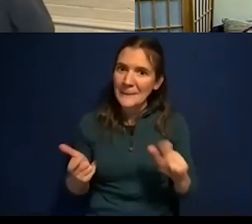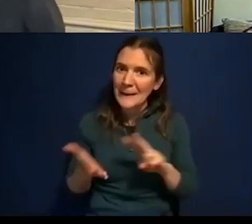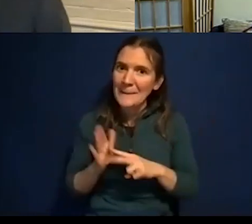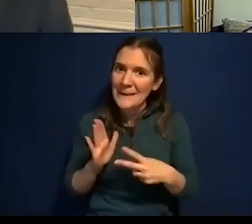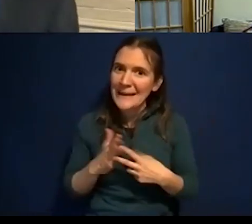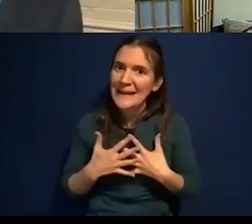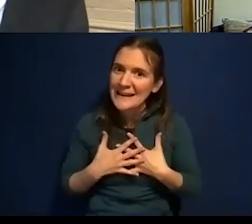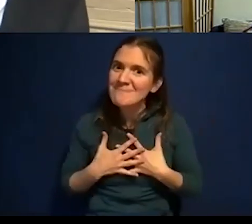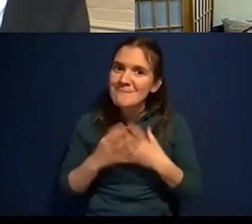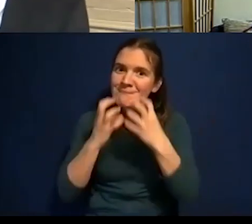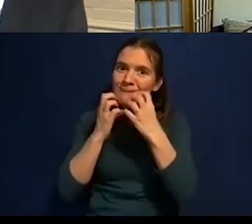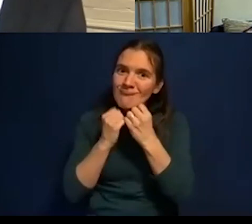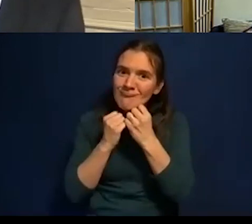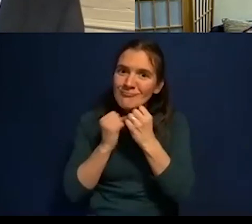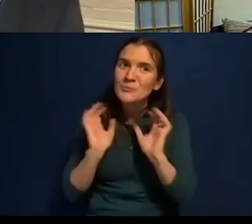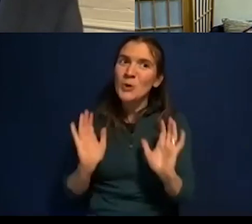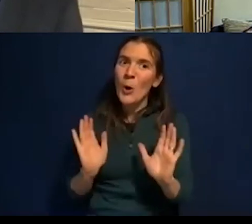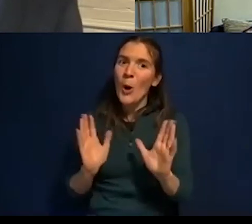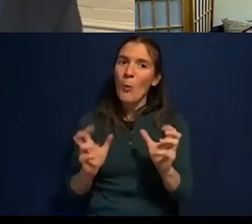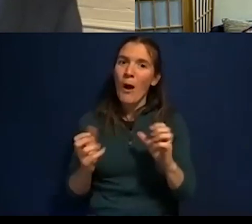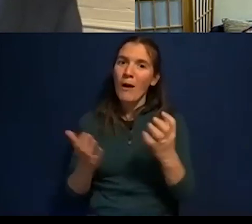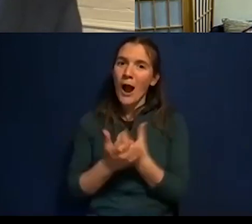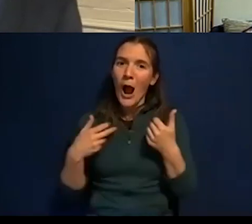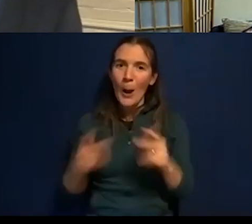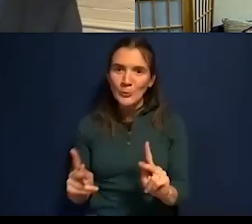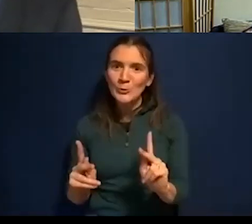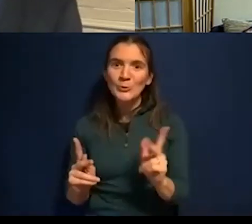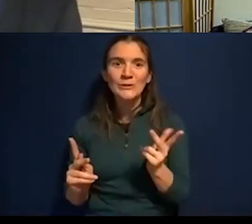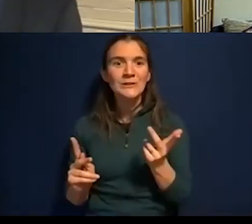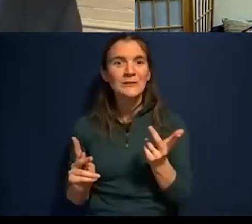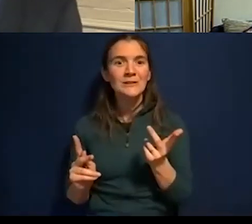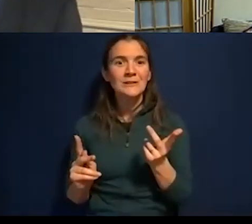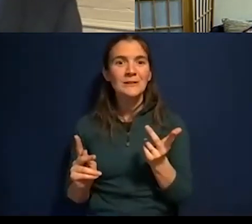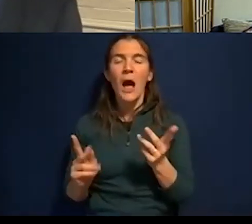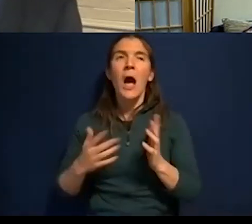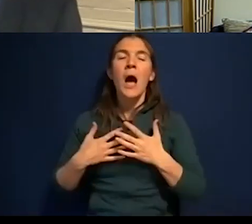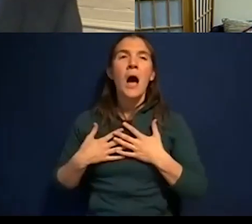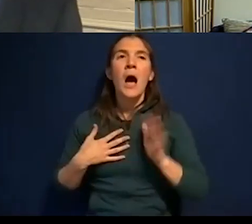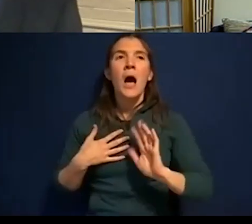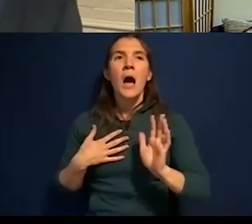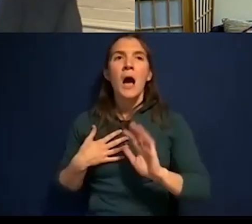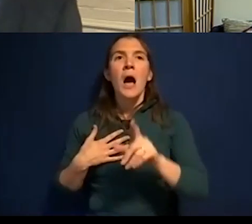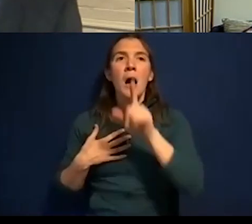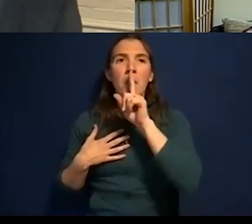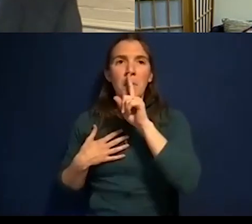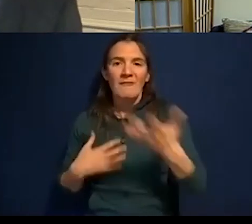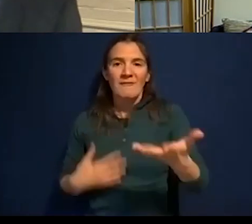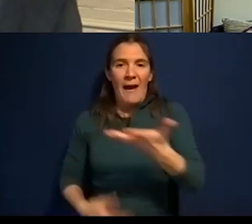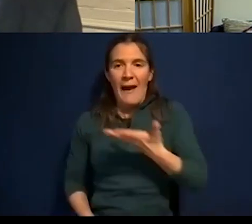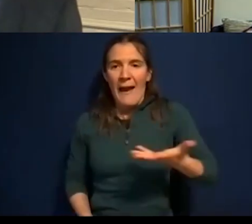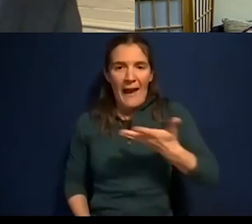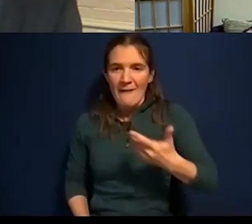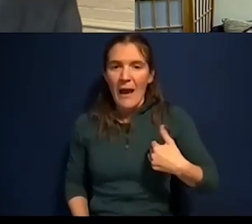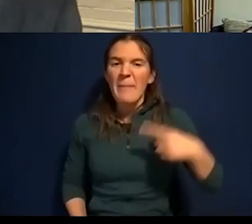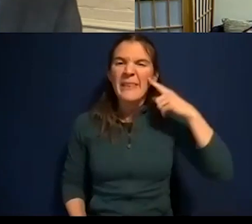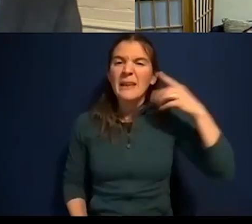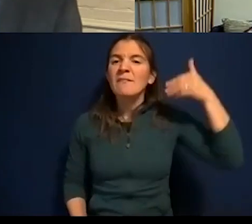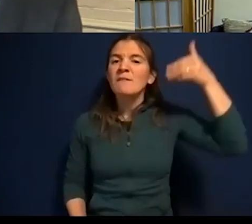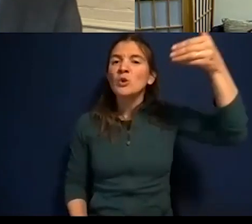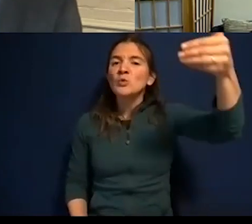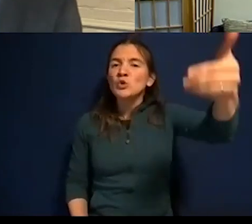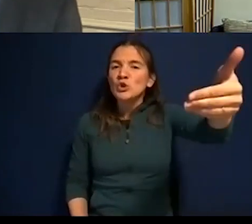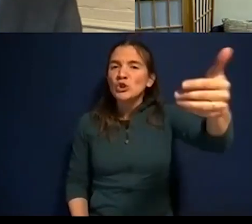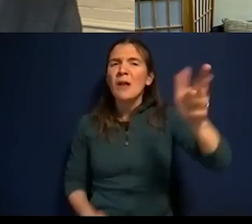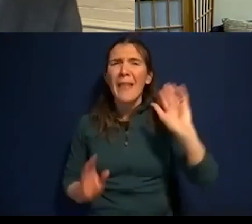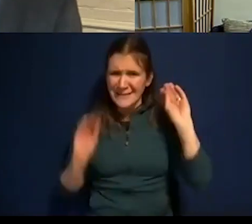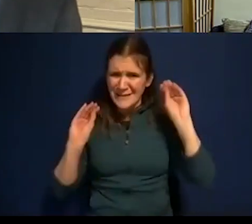it. And I would just like to have the opportunity. I'm not even thinking really about the five of us, honestly. It's like, let's put this up